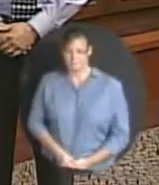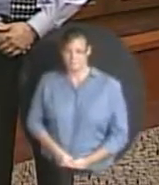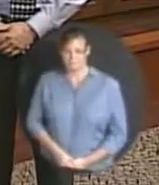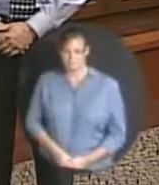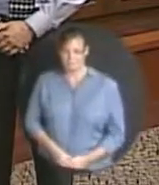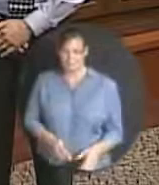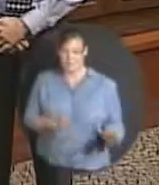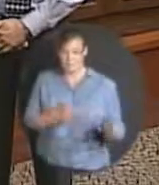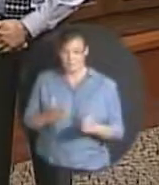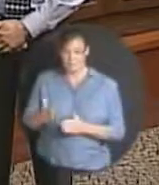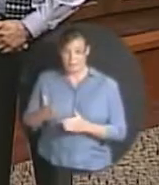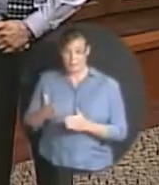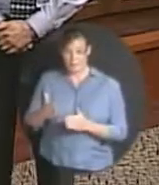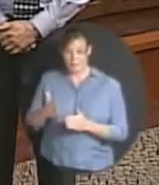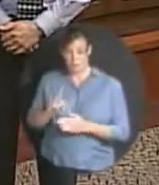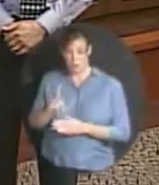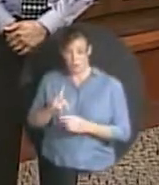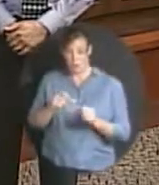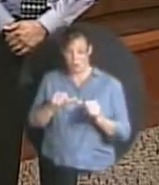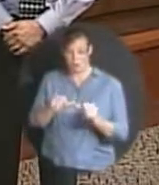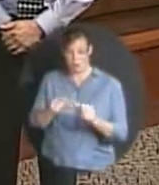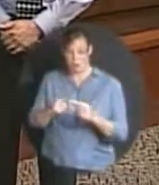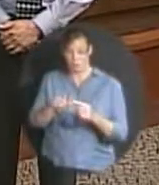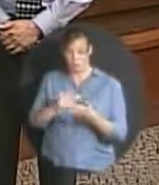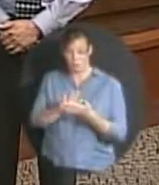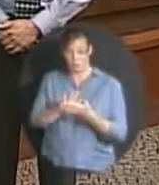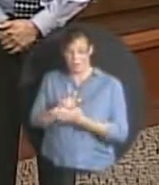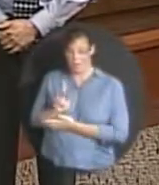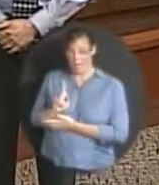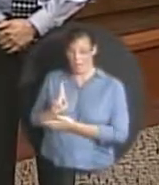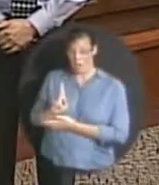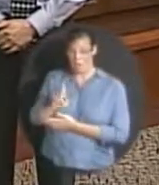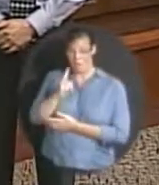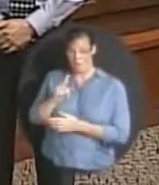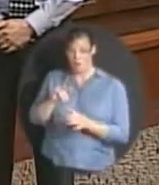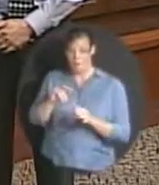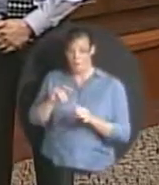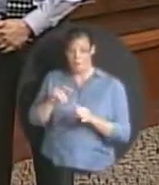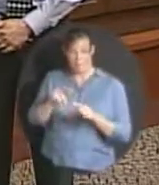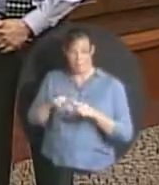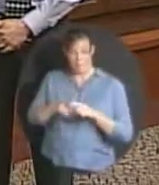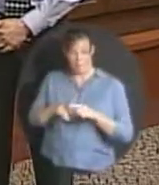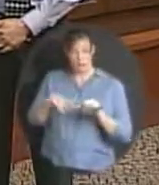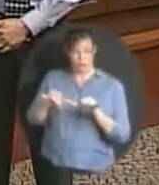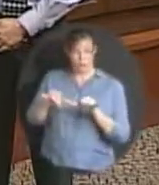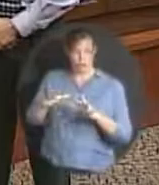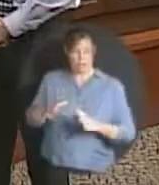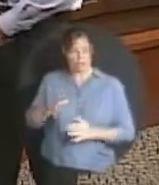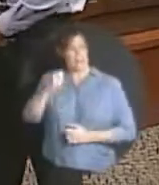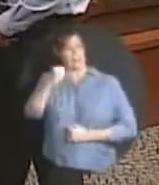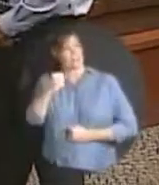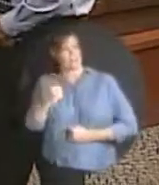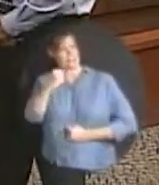Plans in the next few weeks where you're going to school? I'm going to KU for mechanical engineering. Yes!